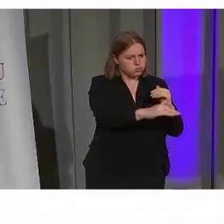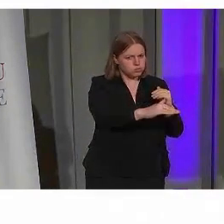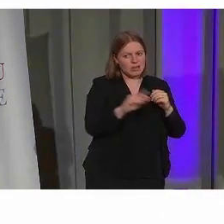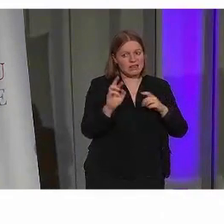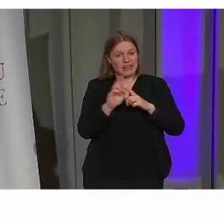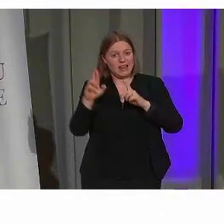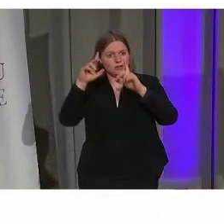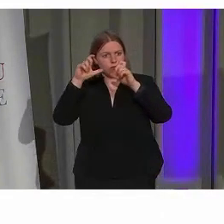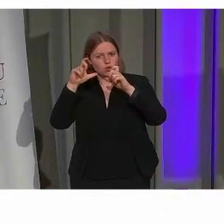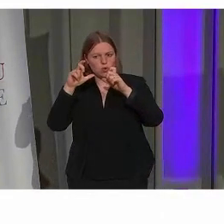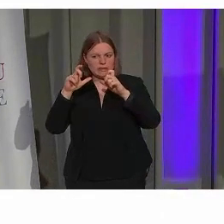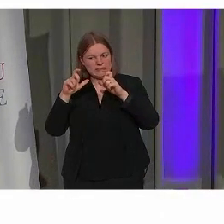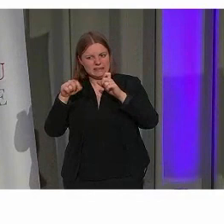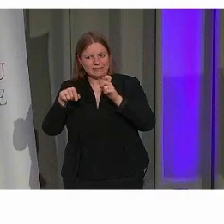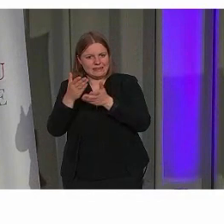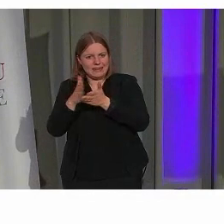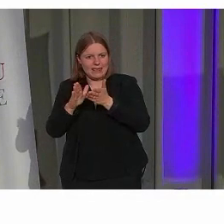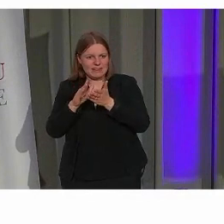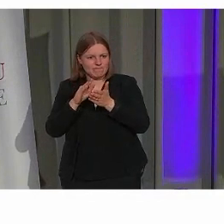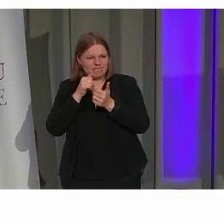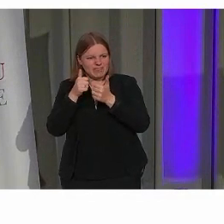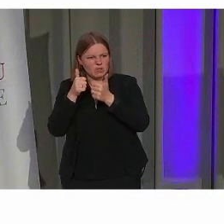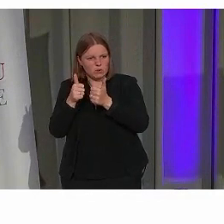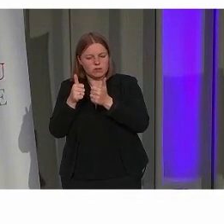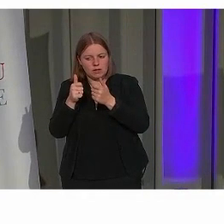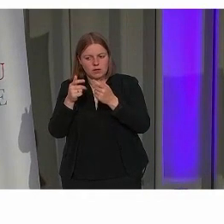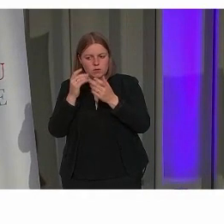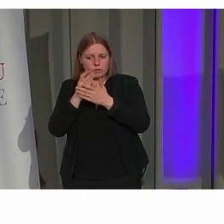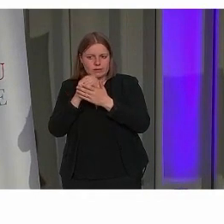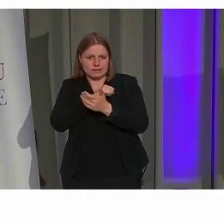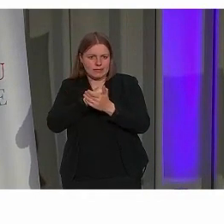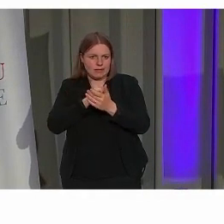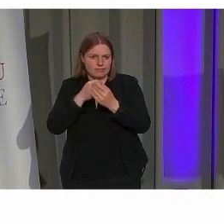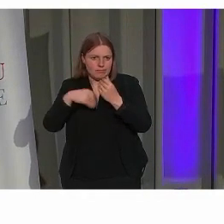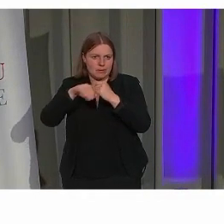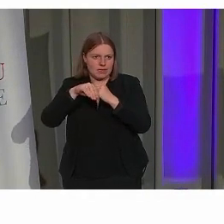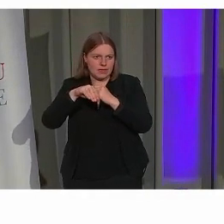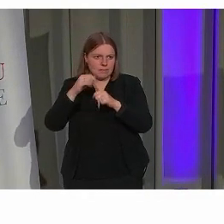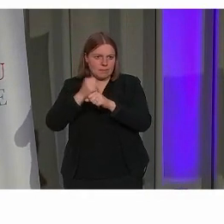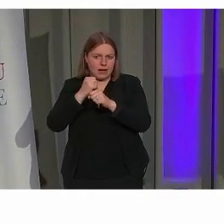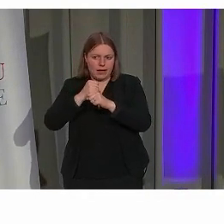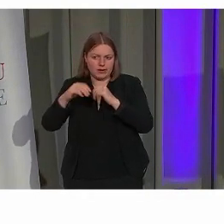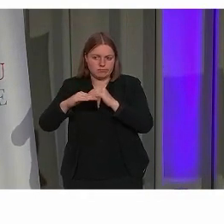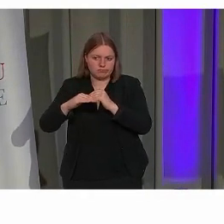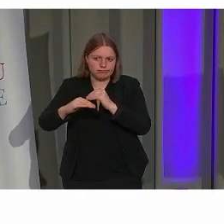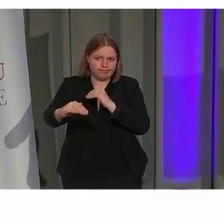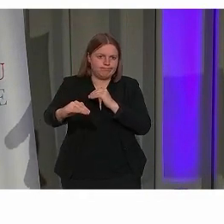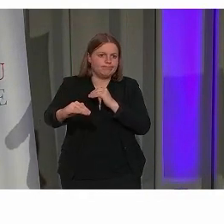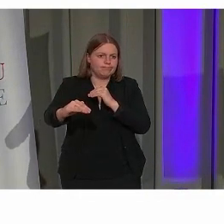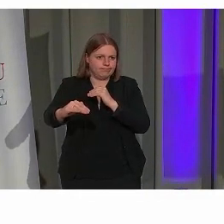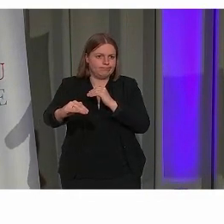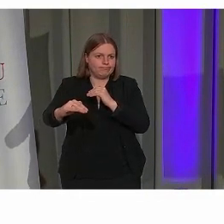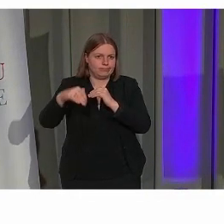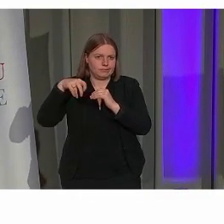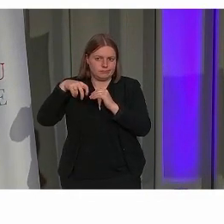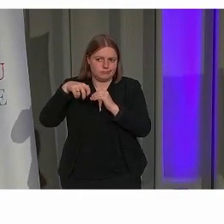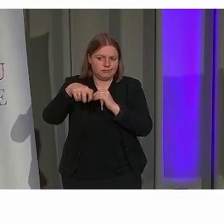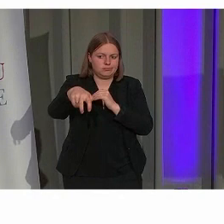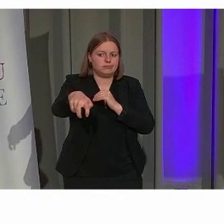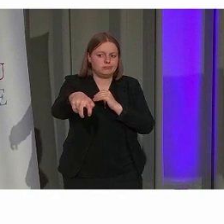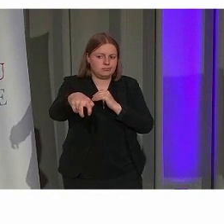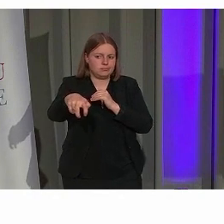right side a skirting has been provided in a very